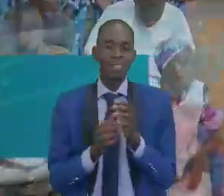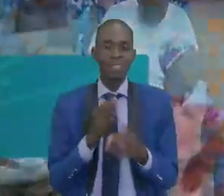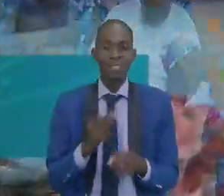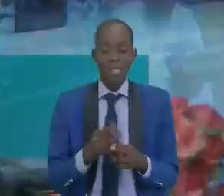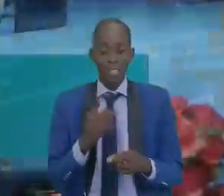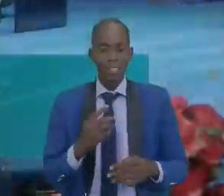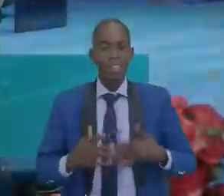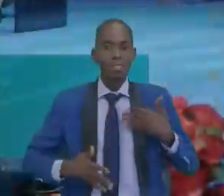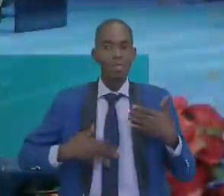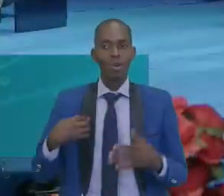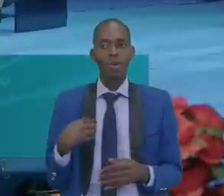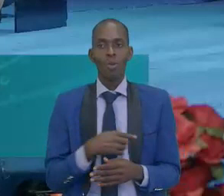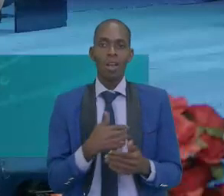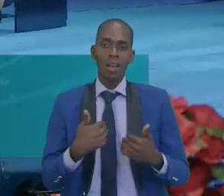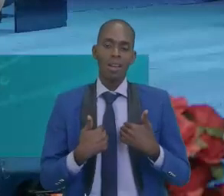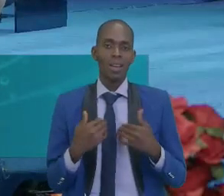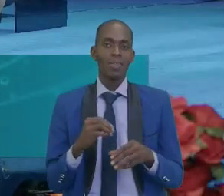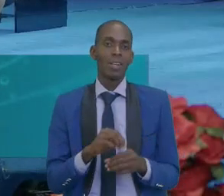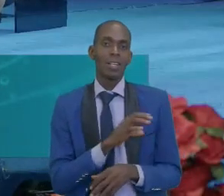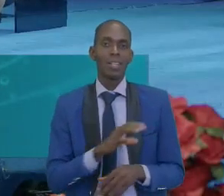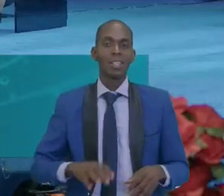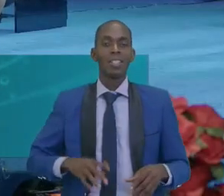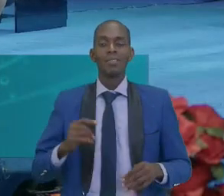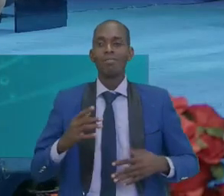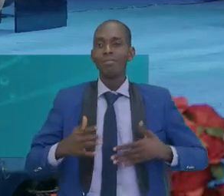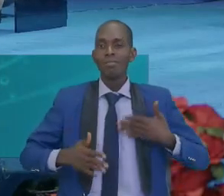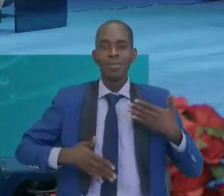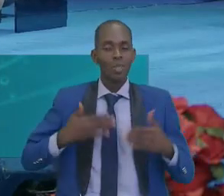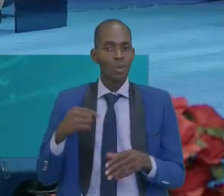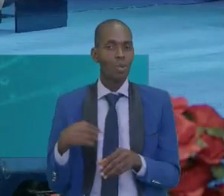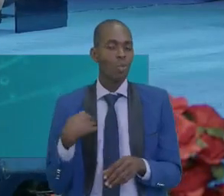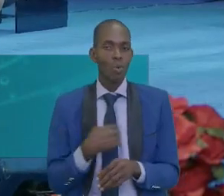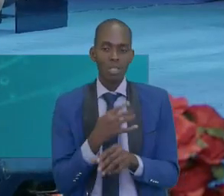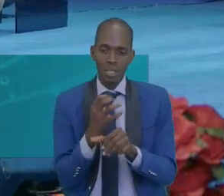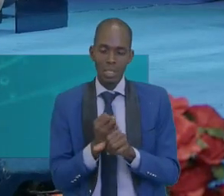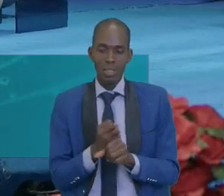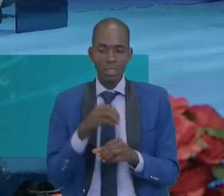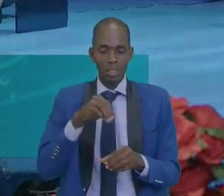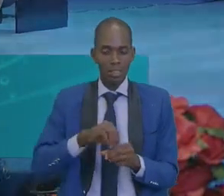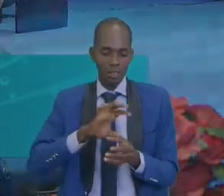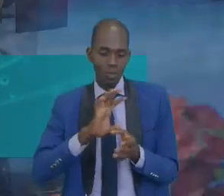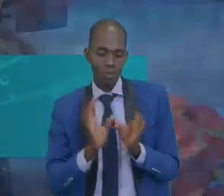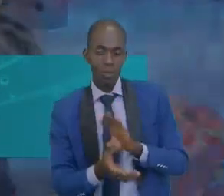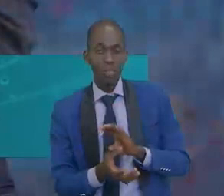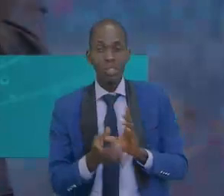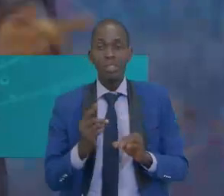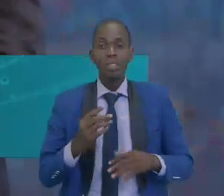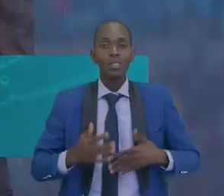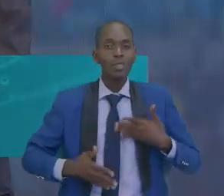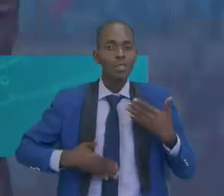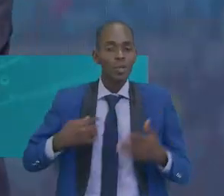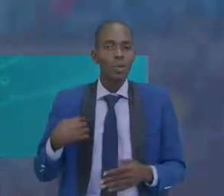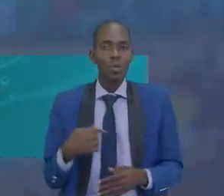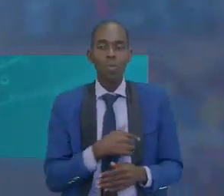Christ, the joy we have in conversion, the joy we have in